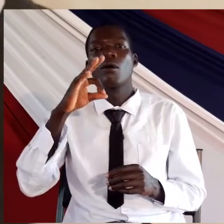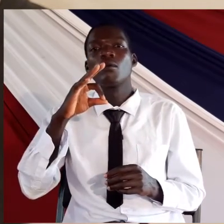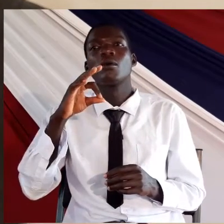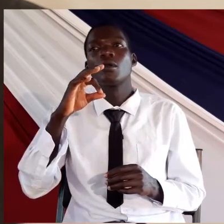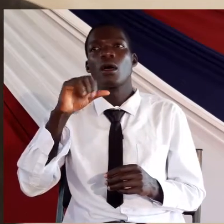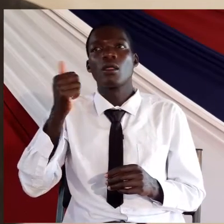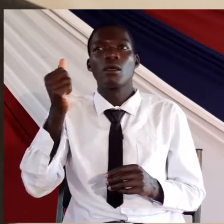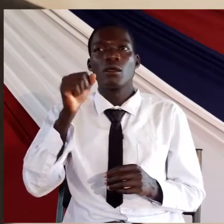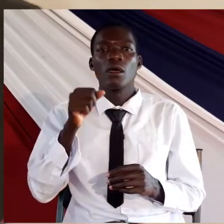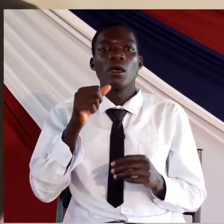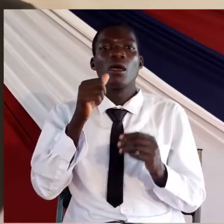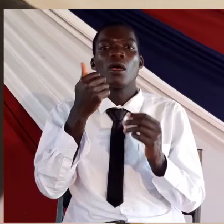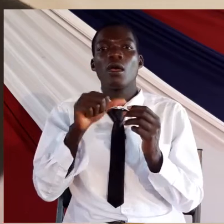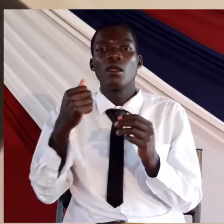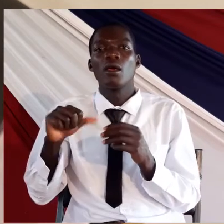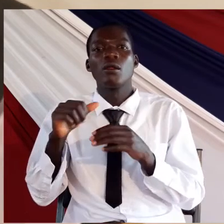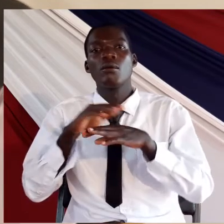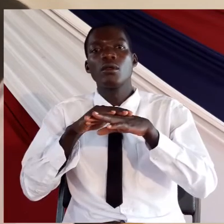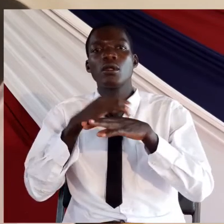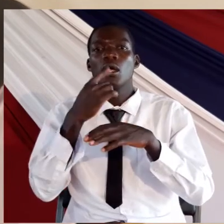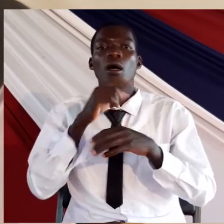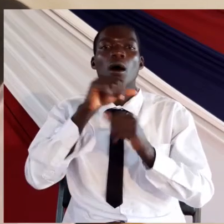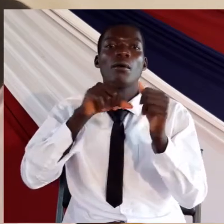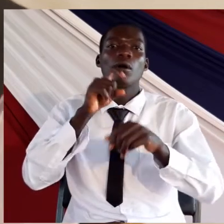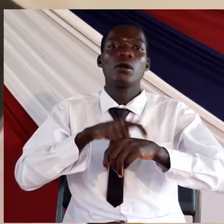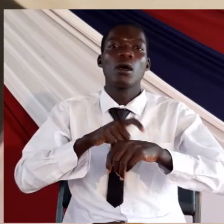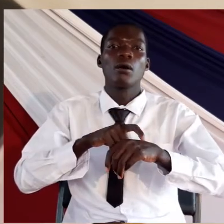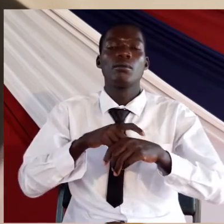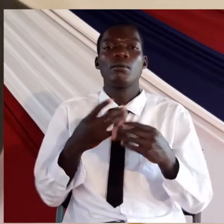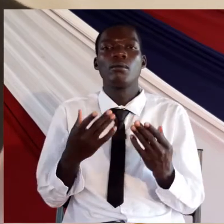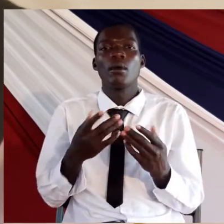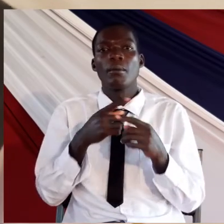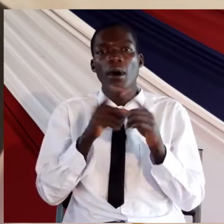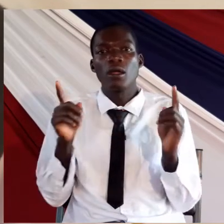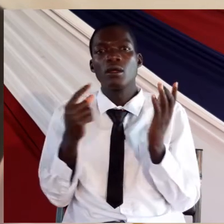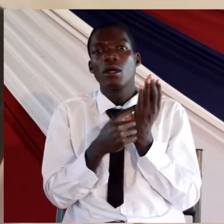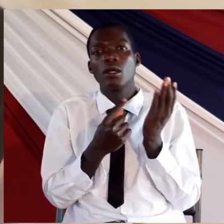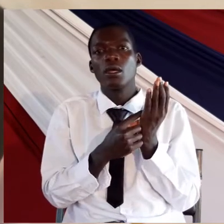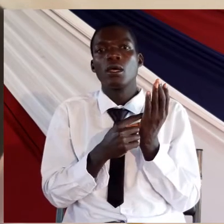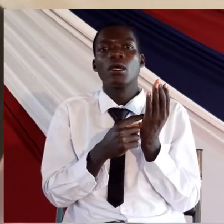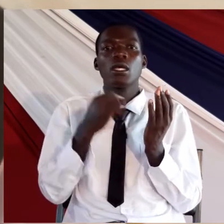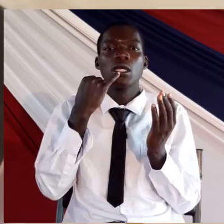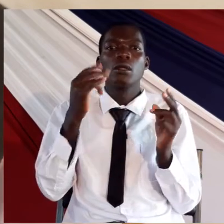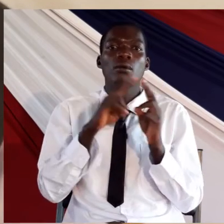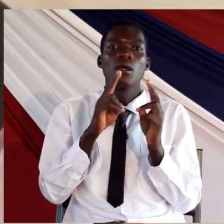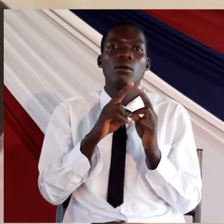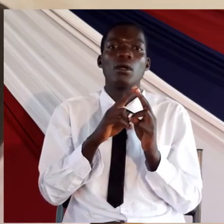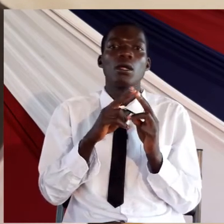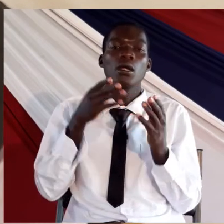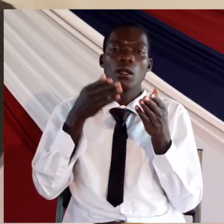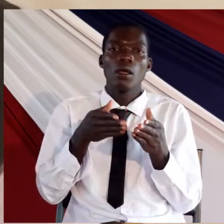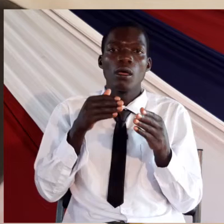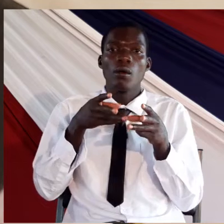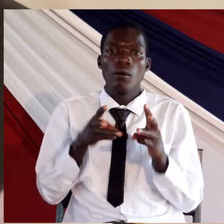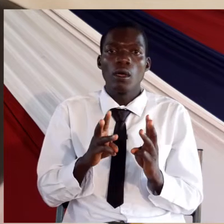etc. Without necessarily telling you more about the time they took on this one. Yeah. But Genesis is very unique in the